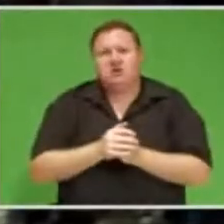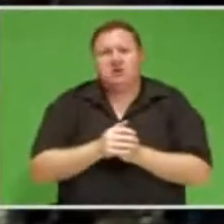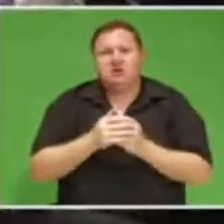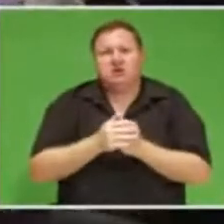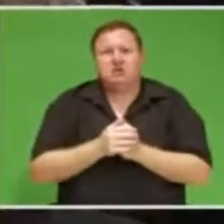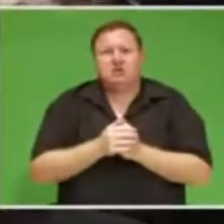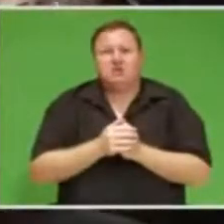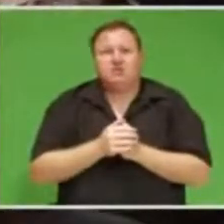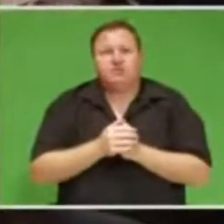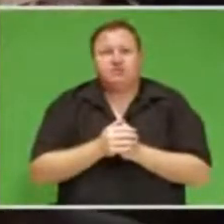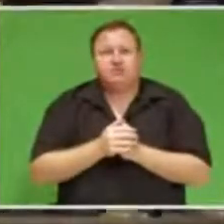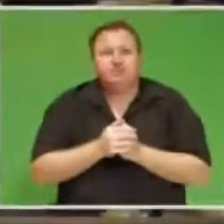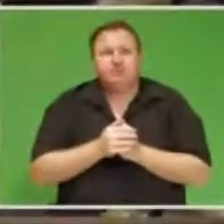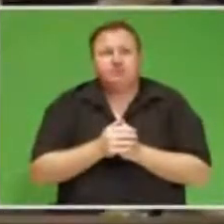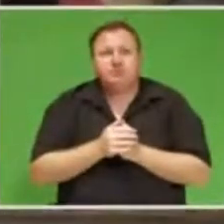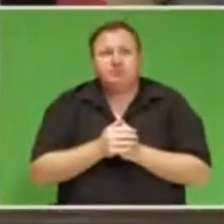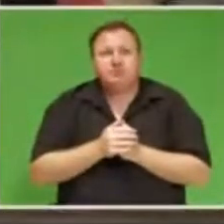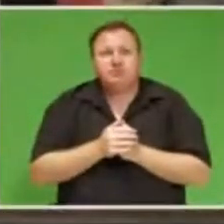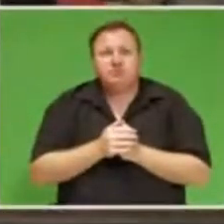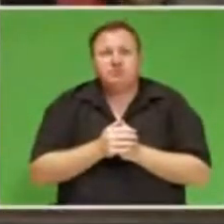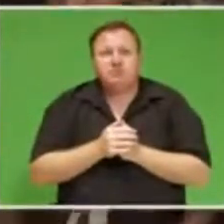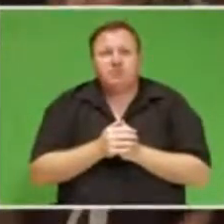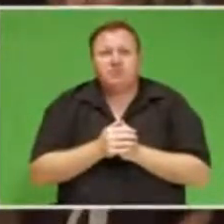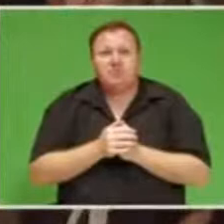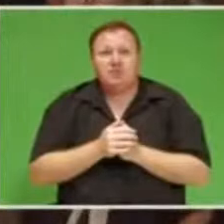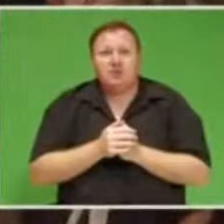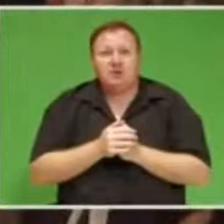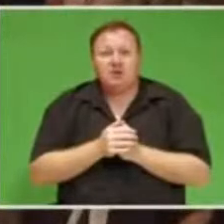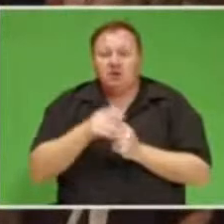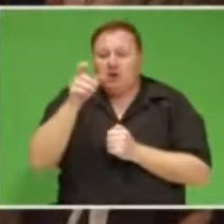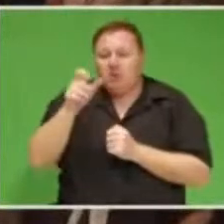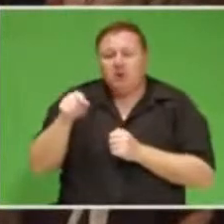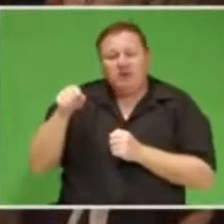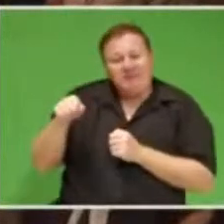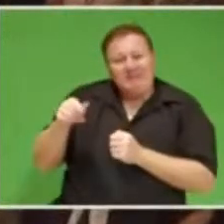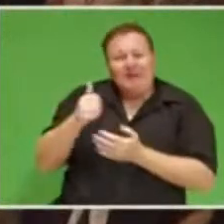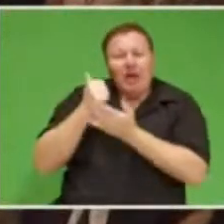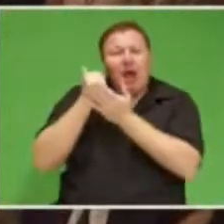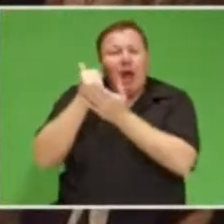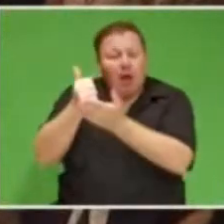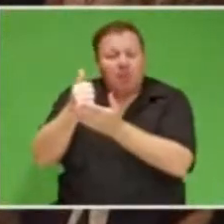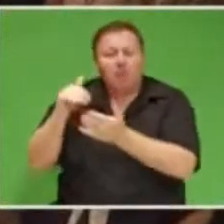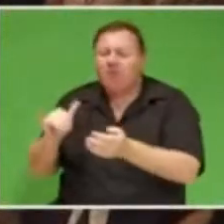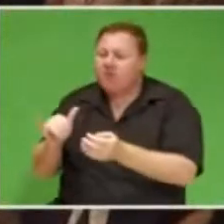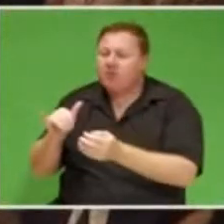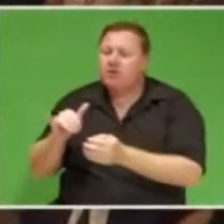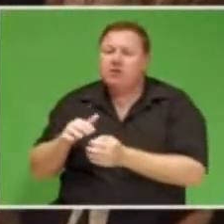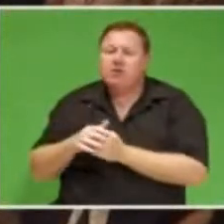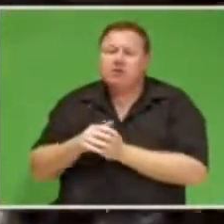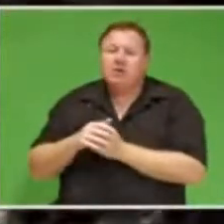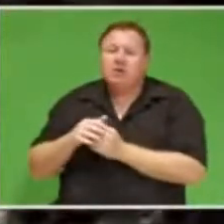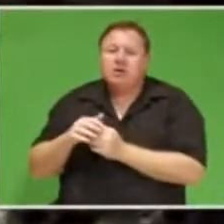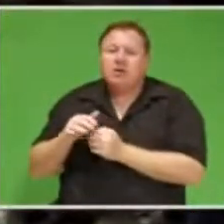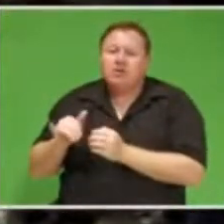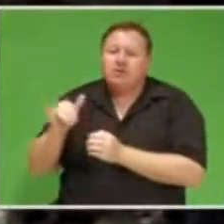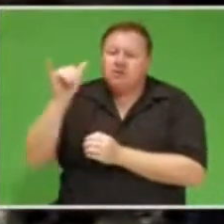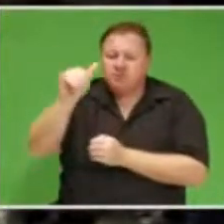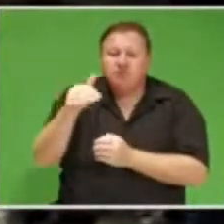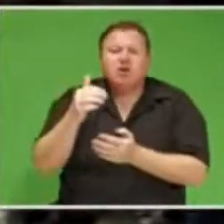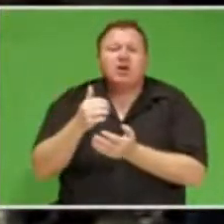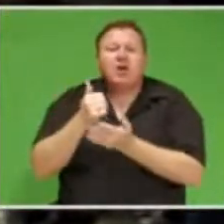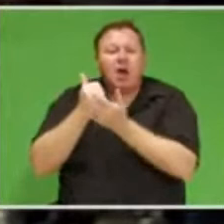go out there, they are flying the South African flag, and we are really grateful and proud of